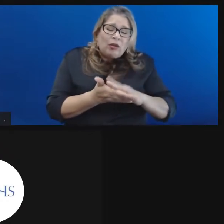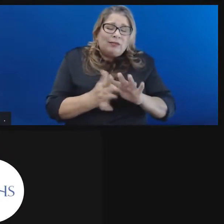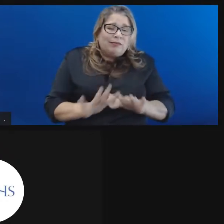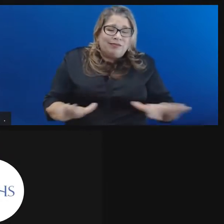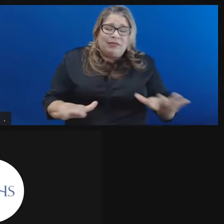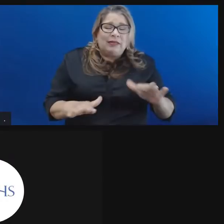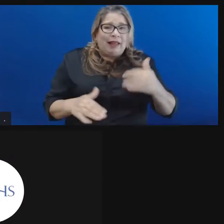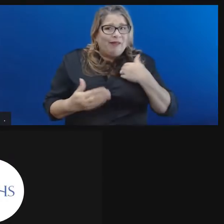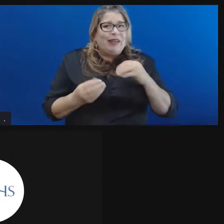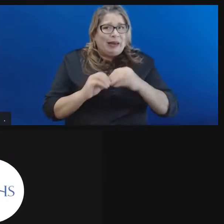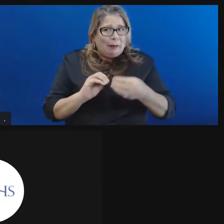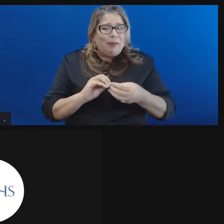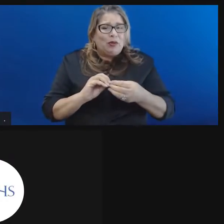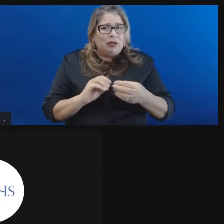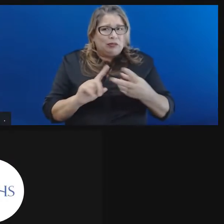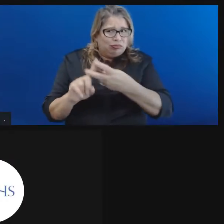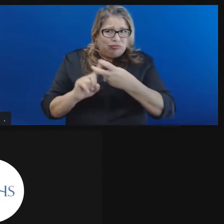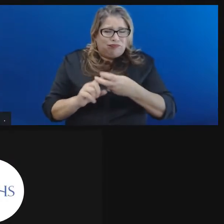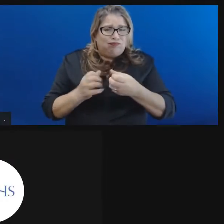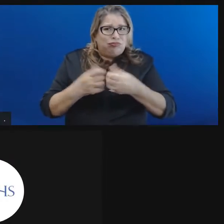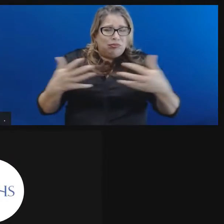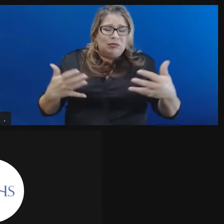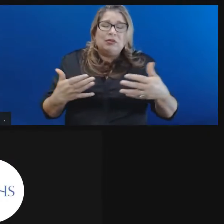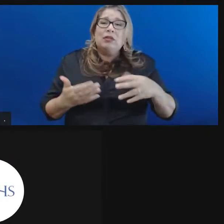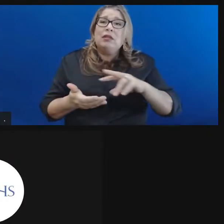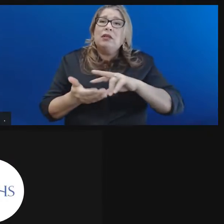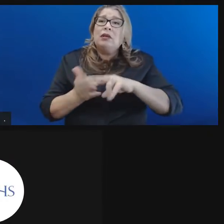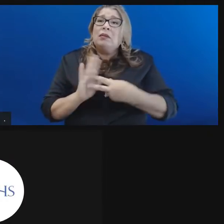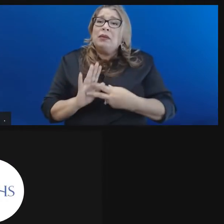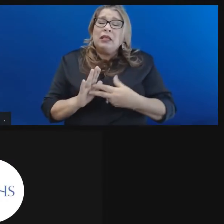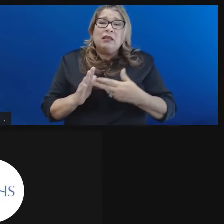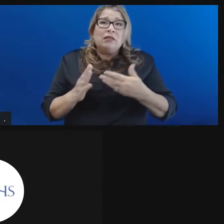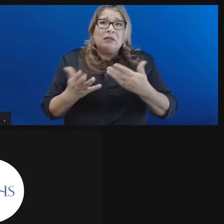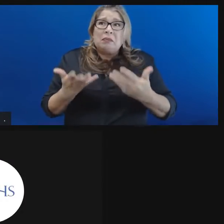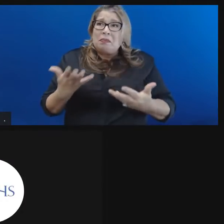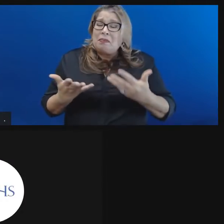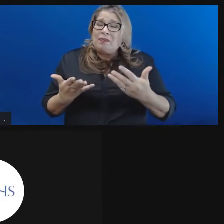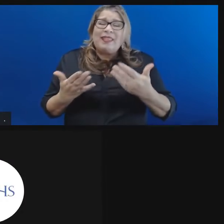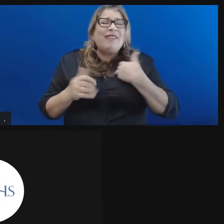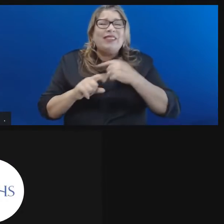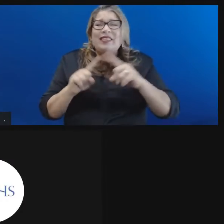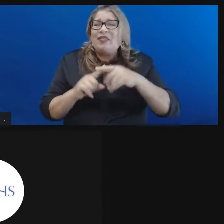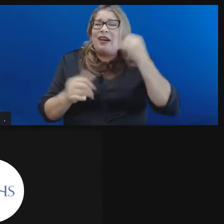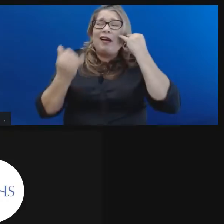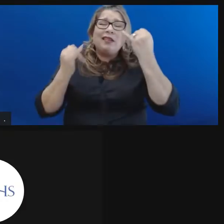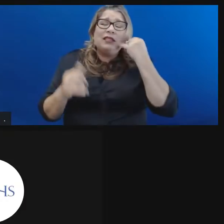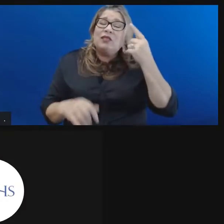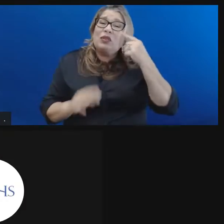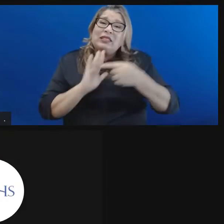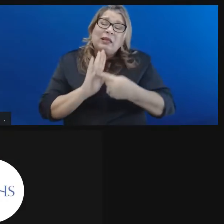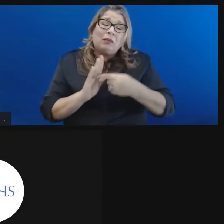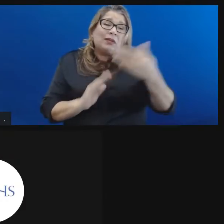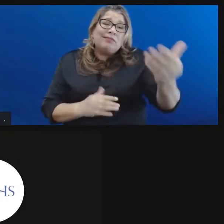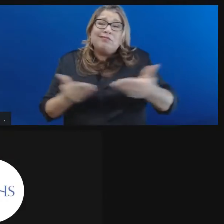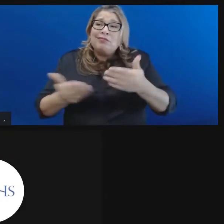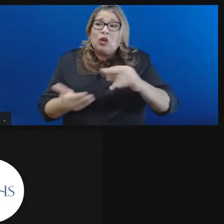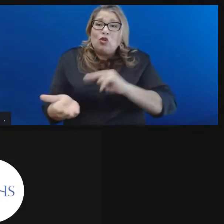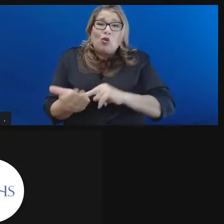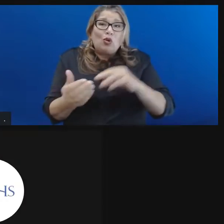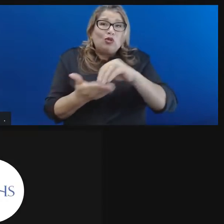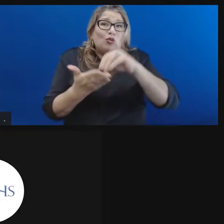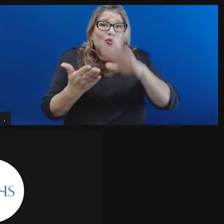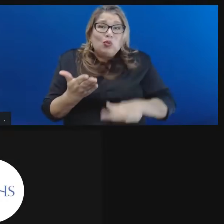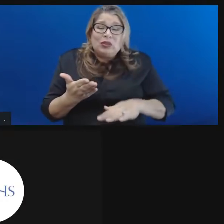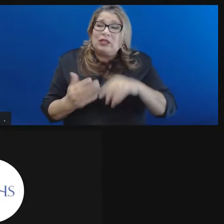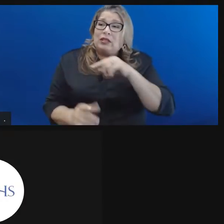whether it's looking at nursing students and inviting them to participate in the vaccination effort, to pharmacists and